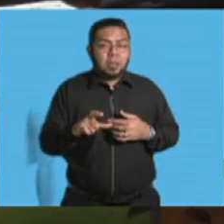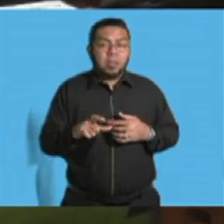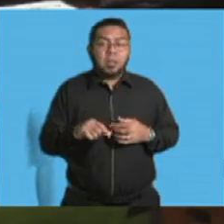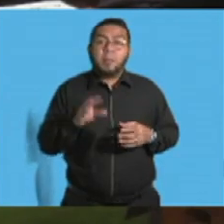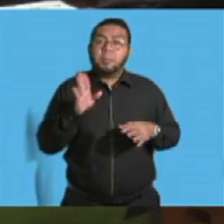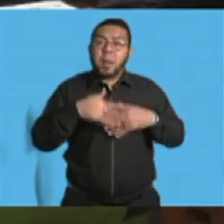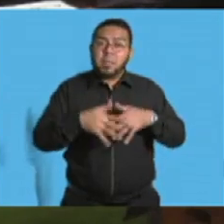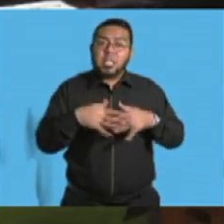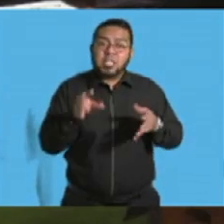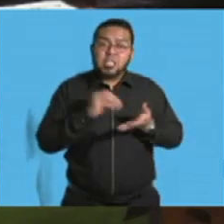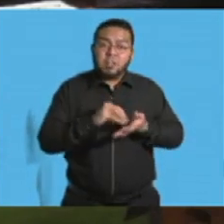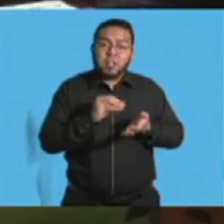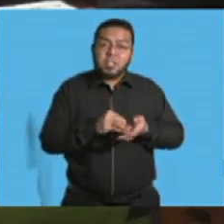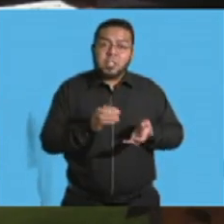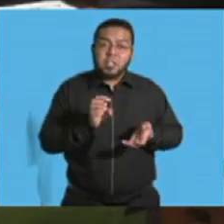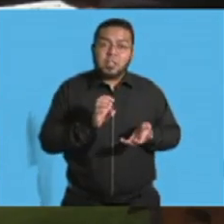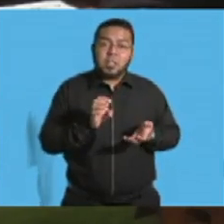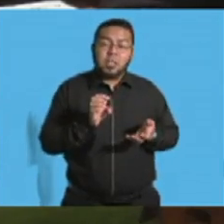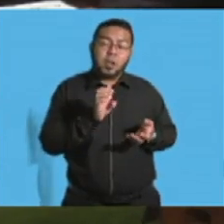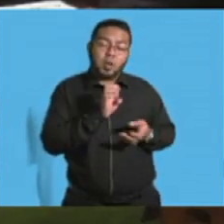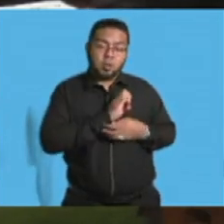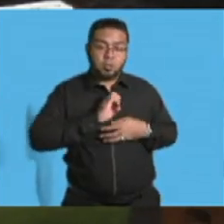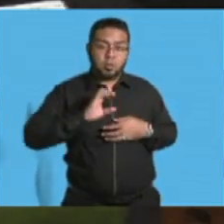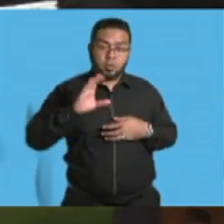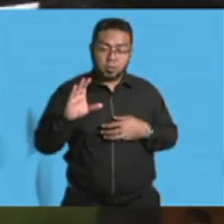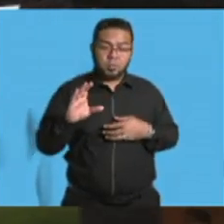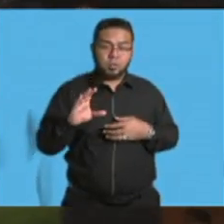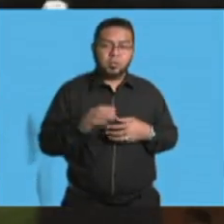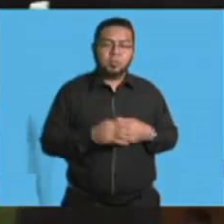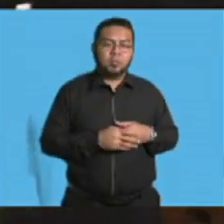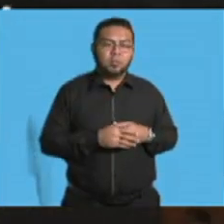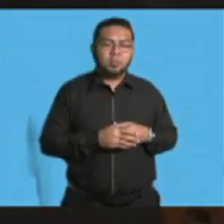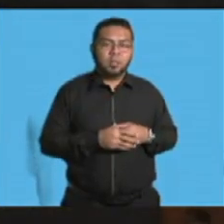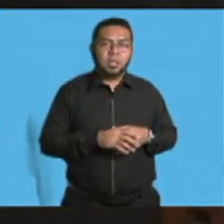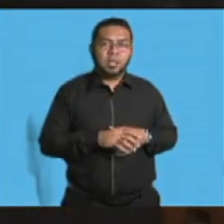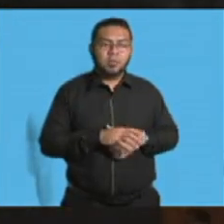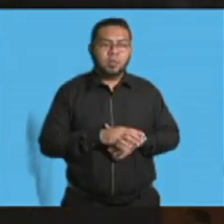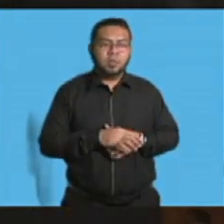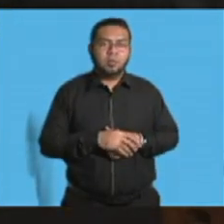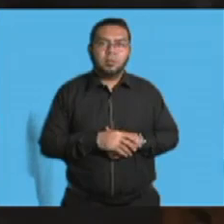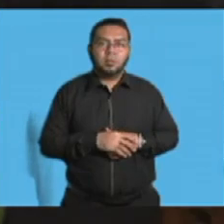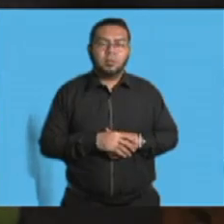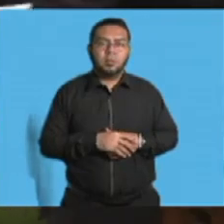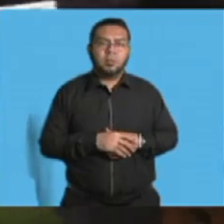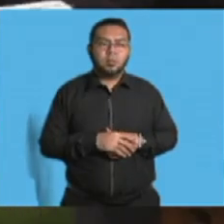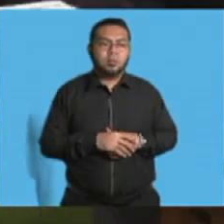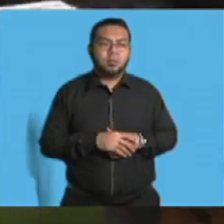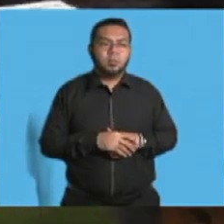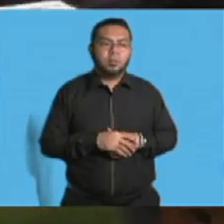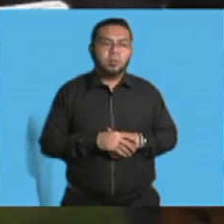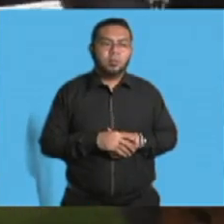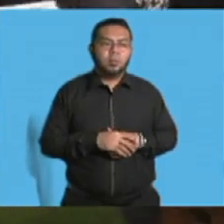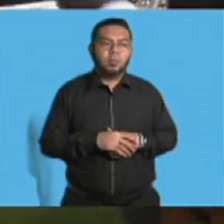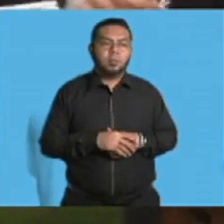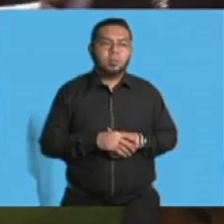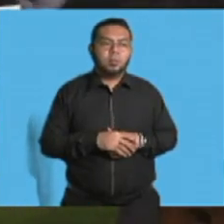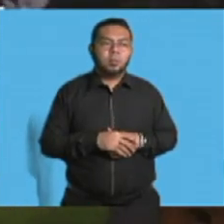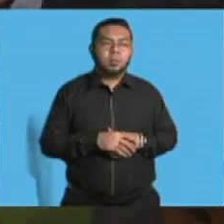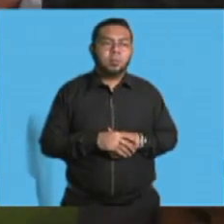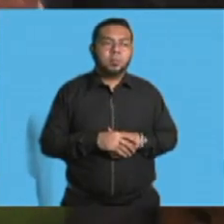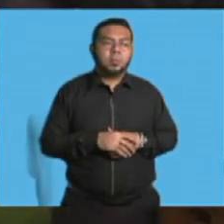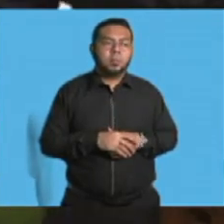secretaries. And it's provided for in the Constitution, Madam Speaker. Madam Speaker,